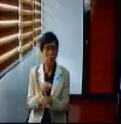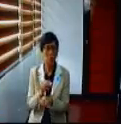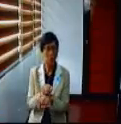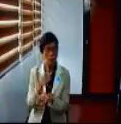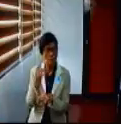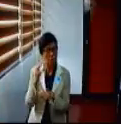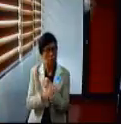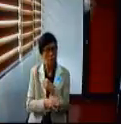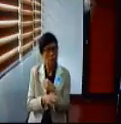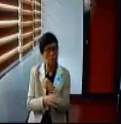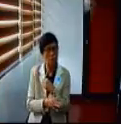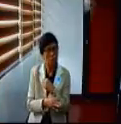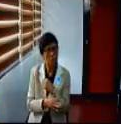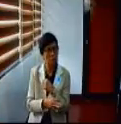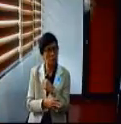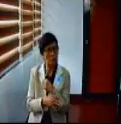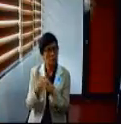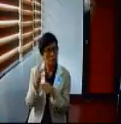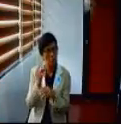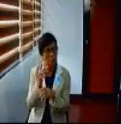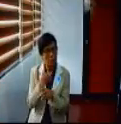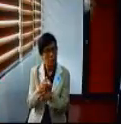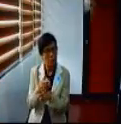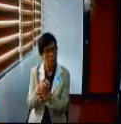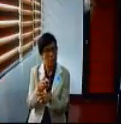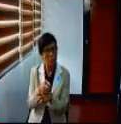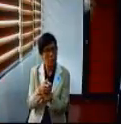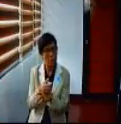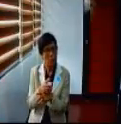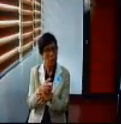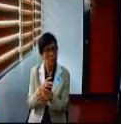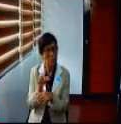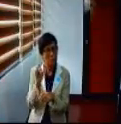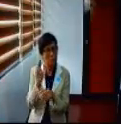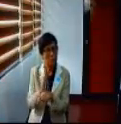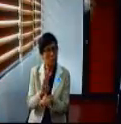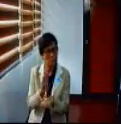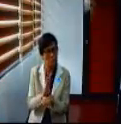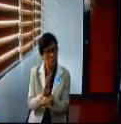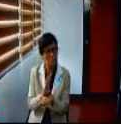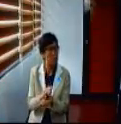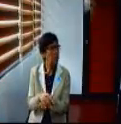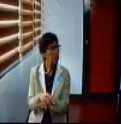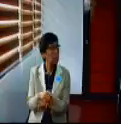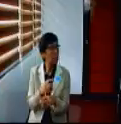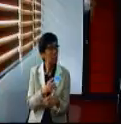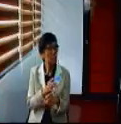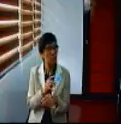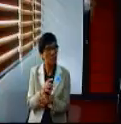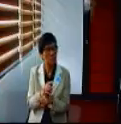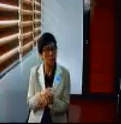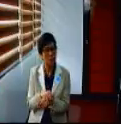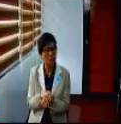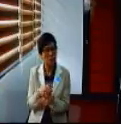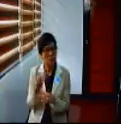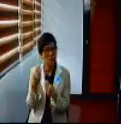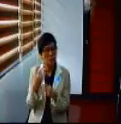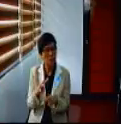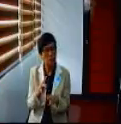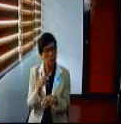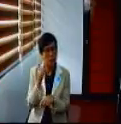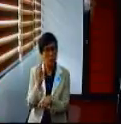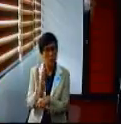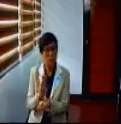affairs, and the Ministry of Commerce, or Ministry of Trade, the Ministry of Finance, where the Ministry of Trade, the Ministry of